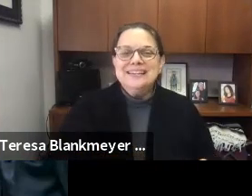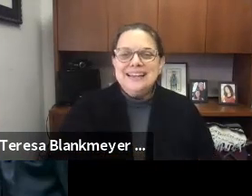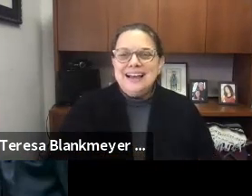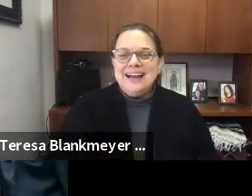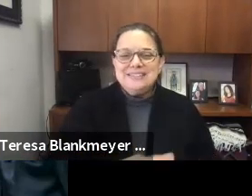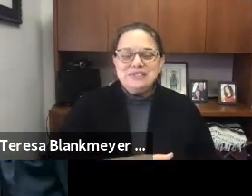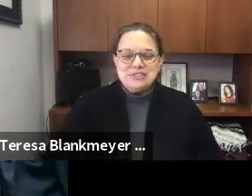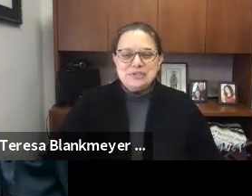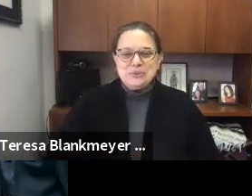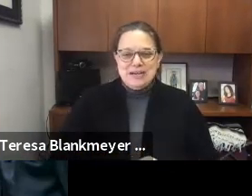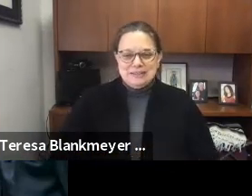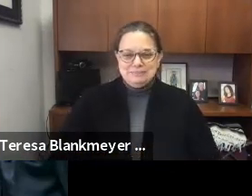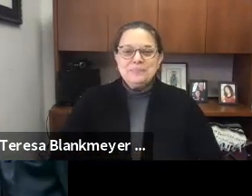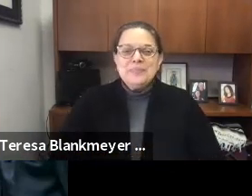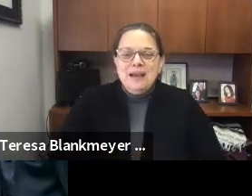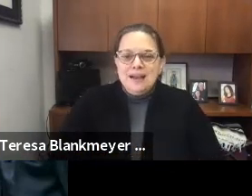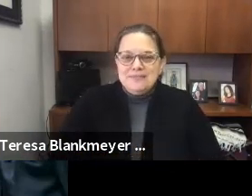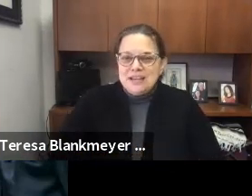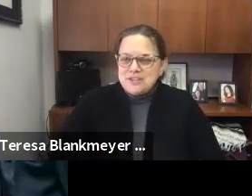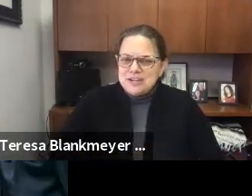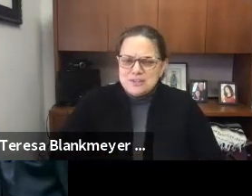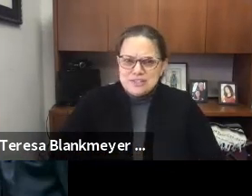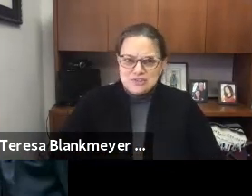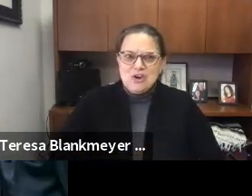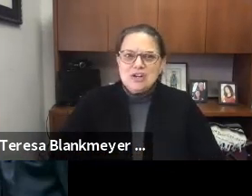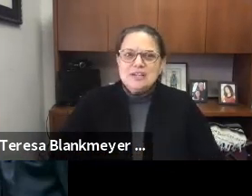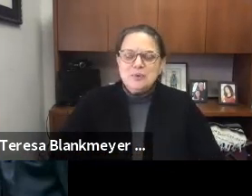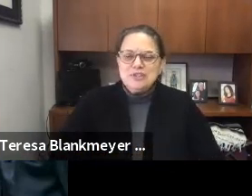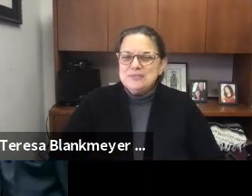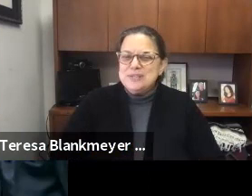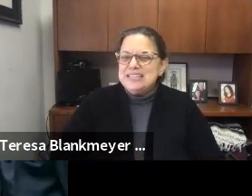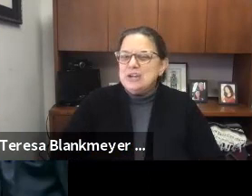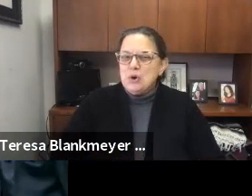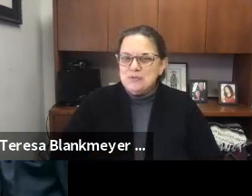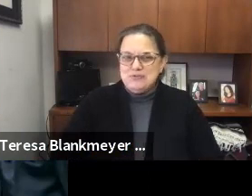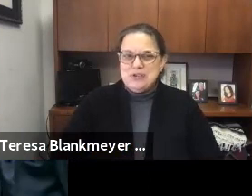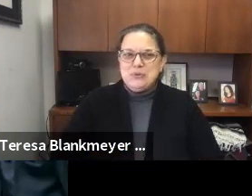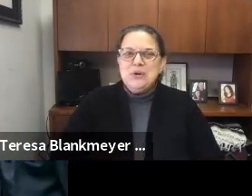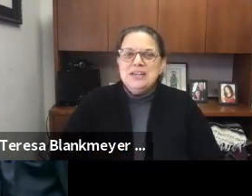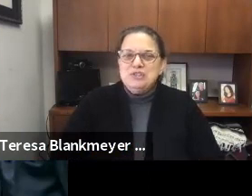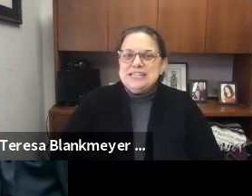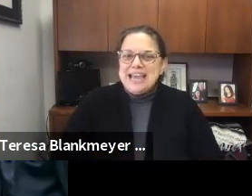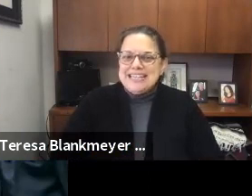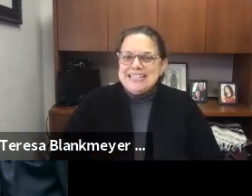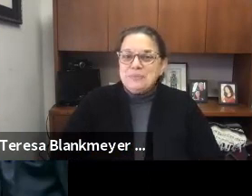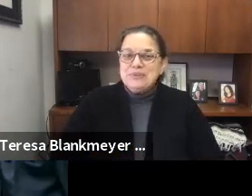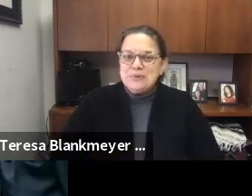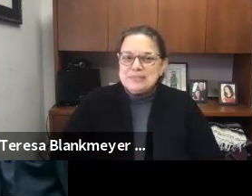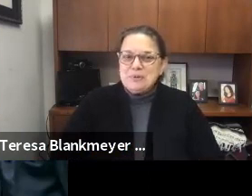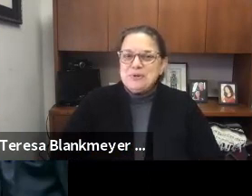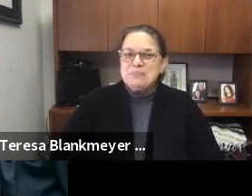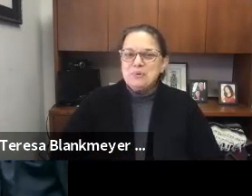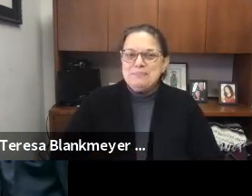Okay. And so I've titled this talk, which is really an overview, Gene Editing